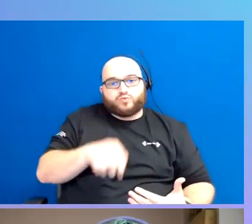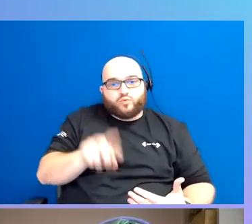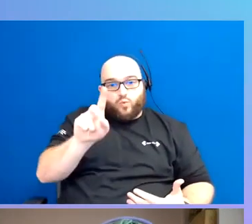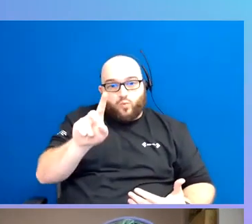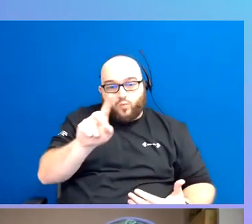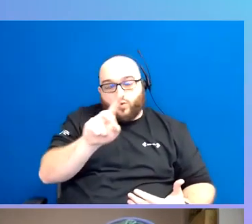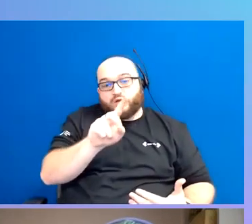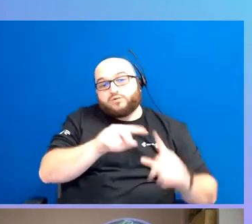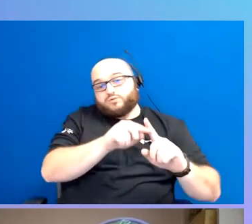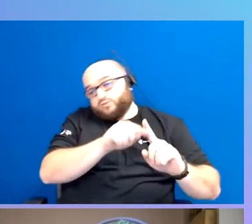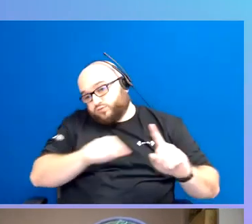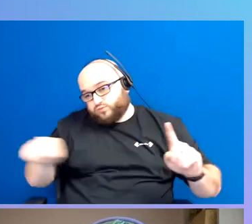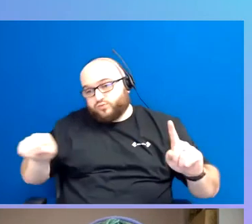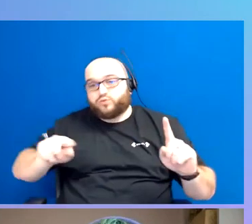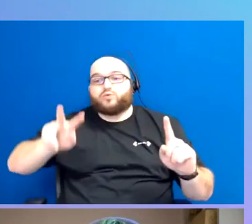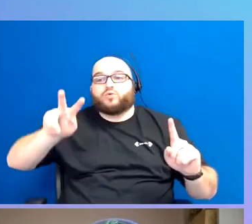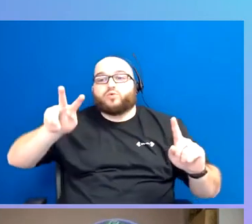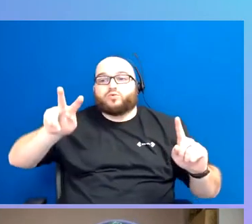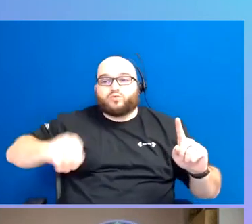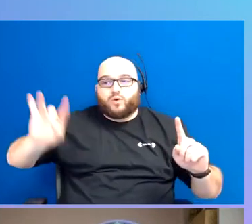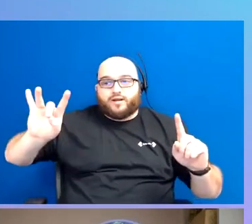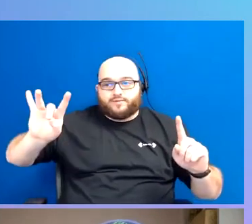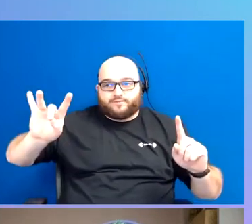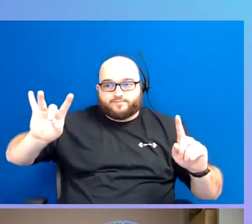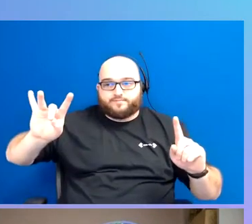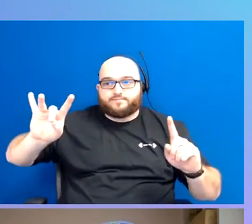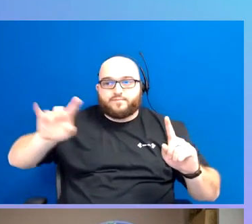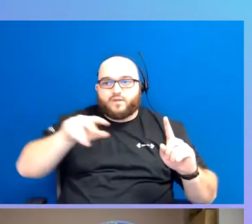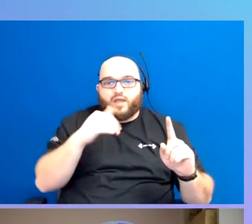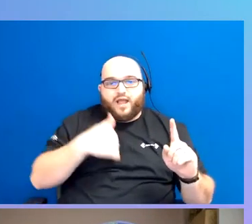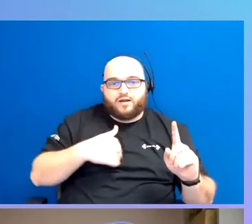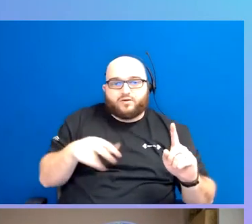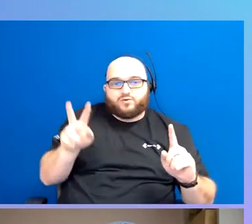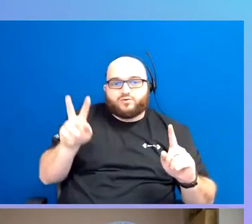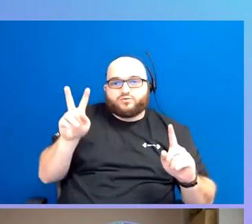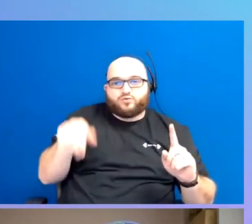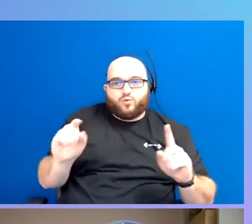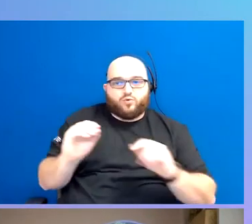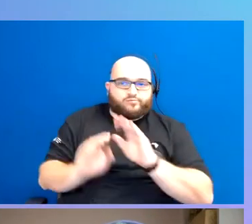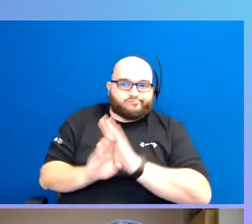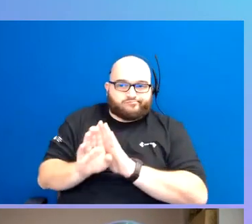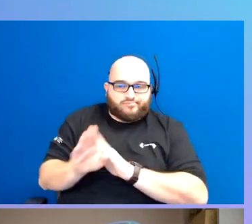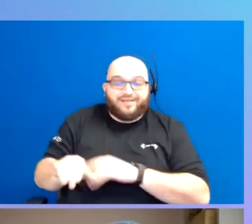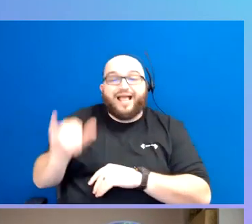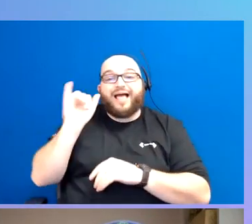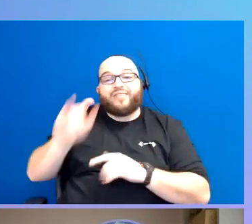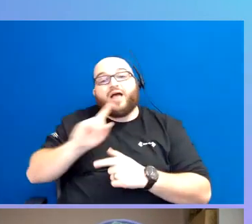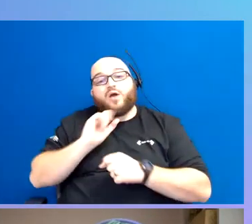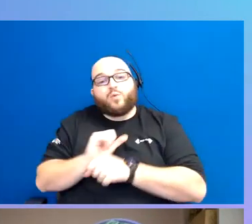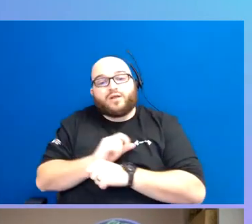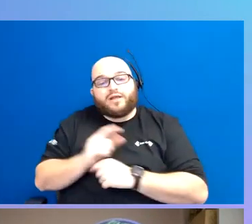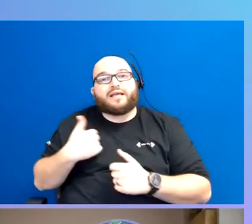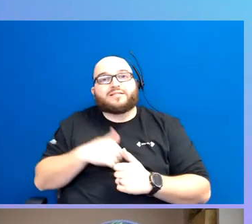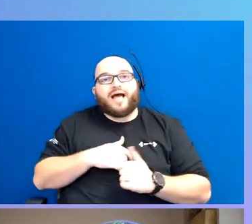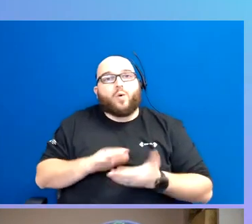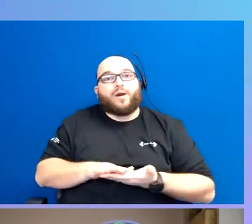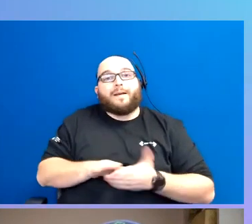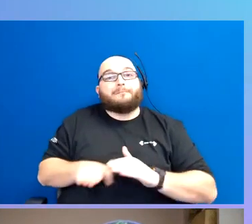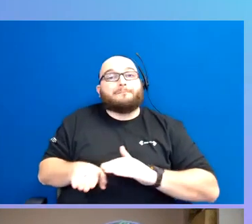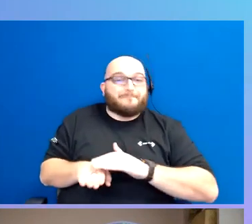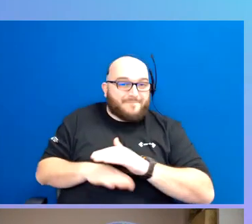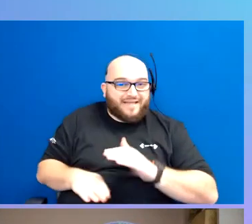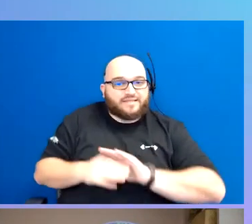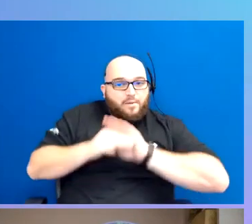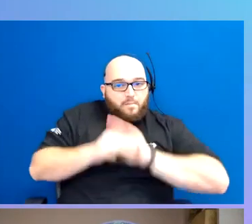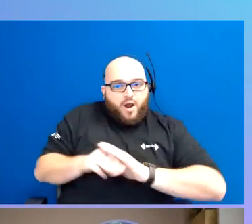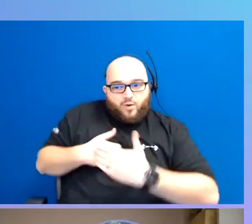was under development from the years of 2001 to 2008. And 2.0 is really the baseline for the accessibility guidelines that we see